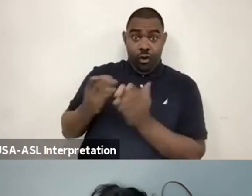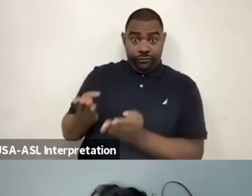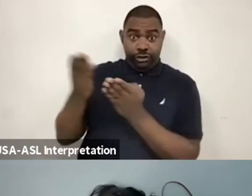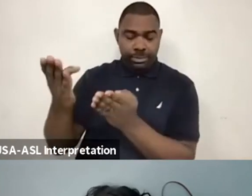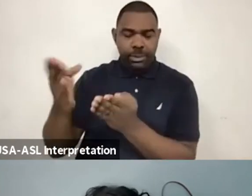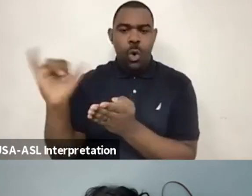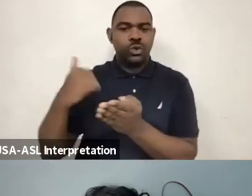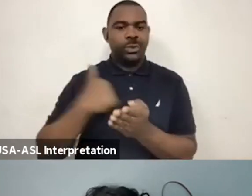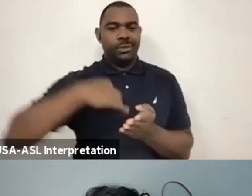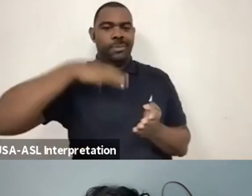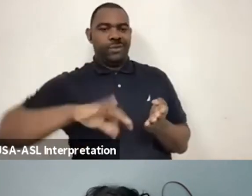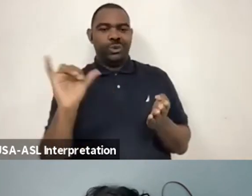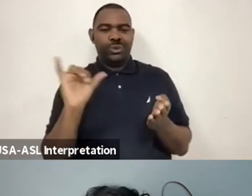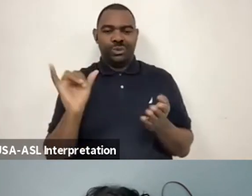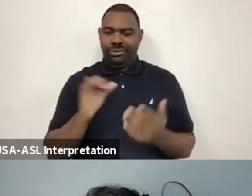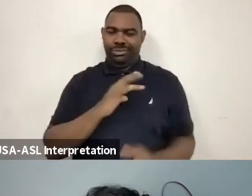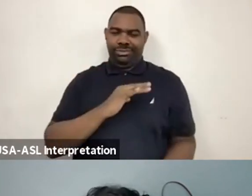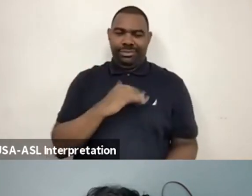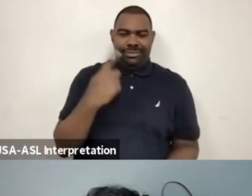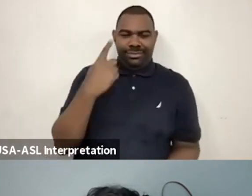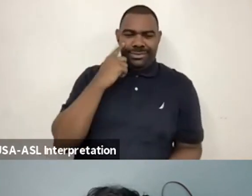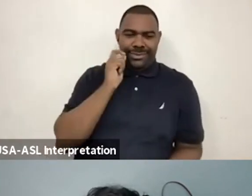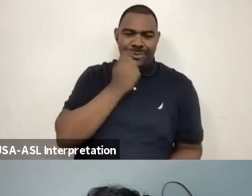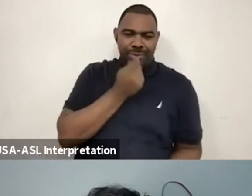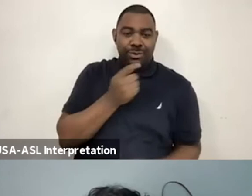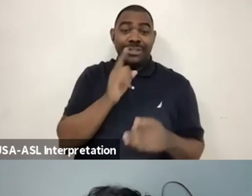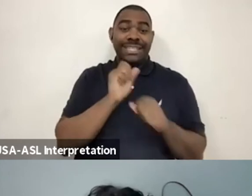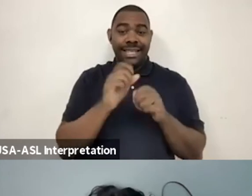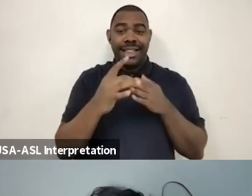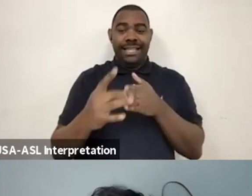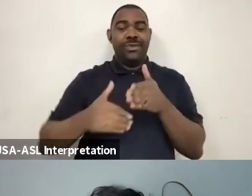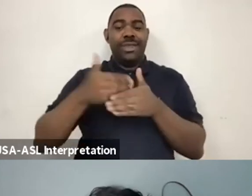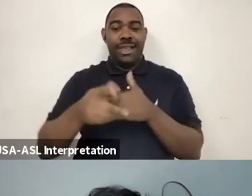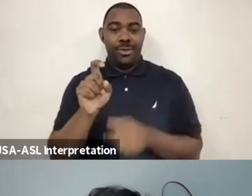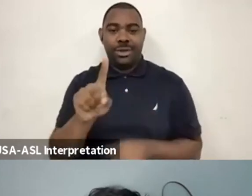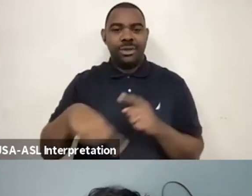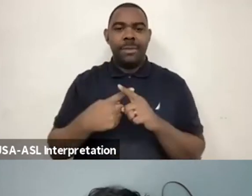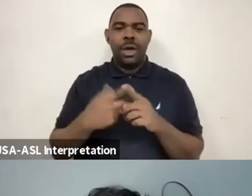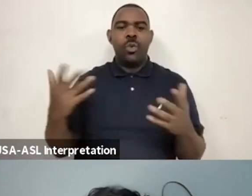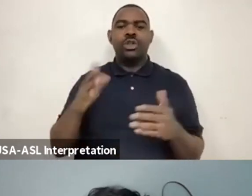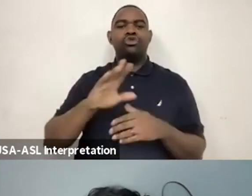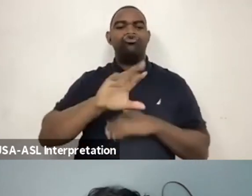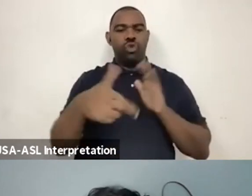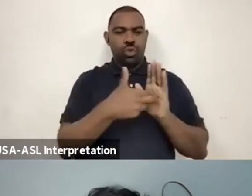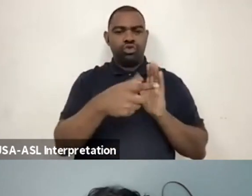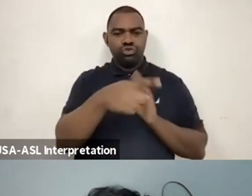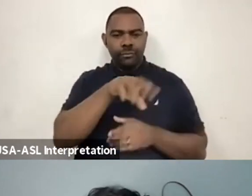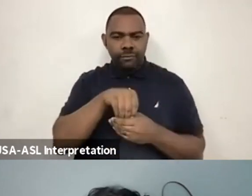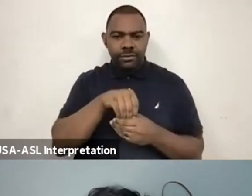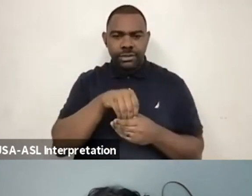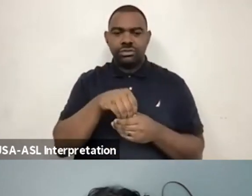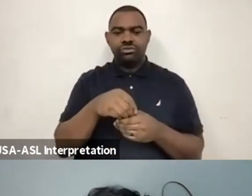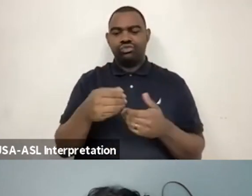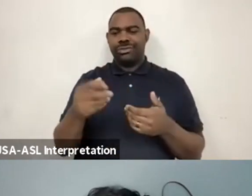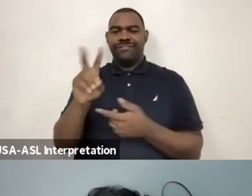gain. And I think that really feeds into this next question about this role that you played in connecting the two VAs